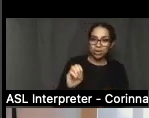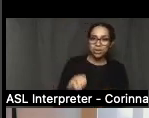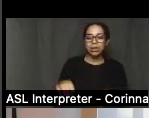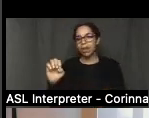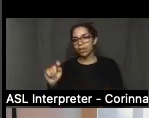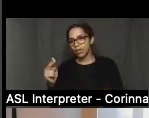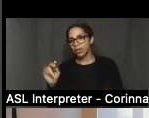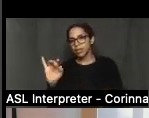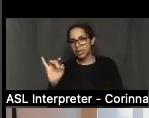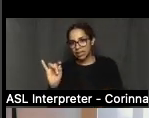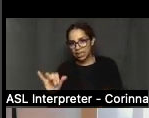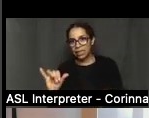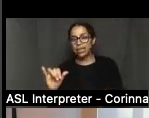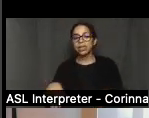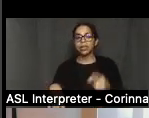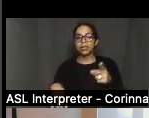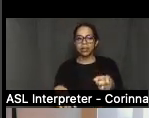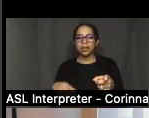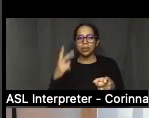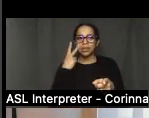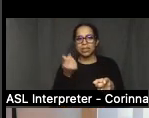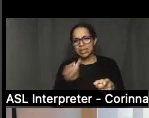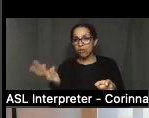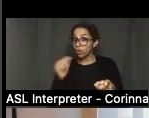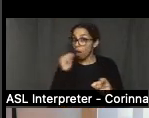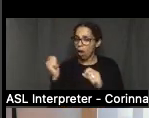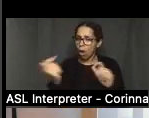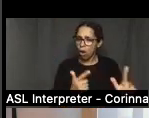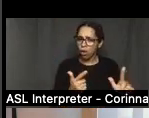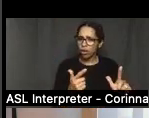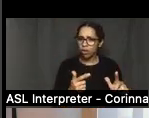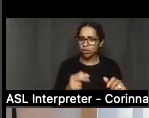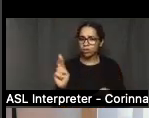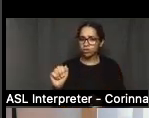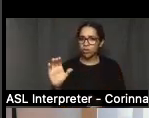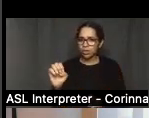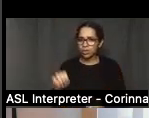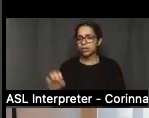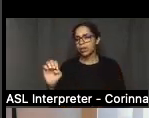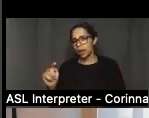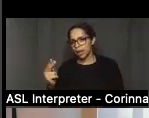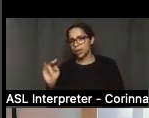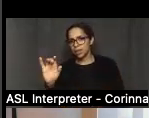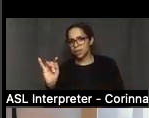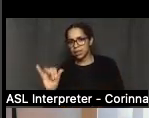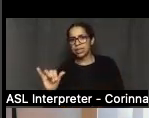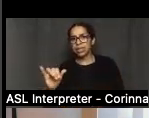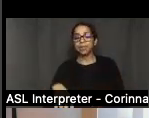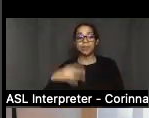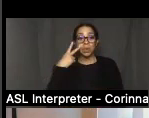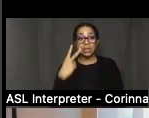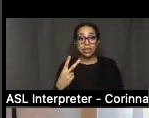rate by several, not all, but a few races and ethnicities. And we see here that Coloradans